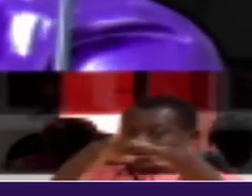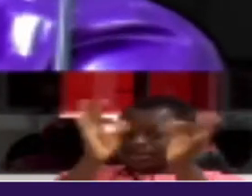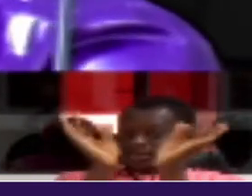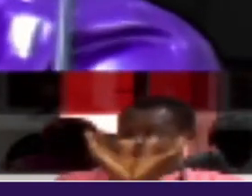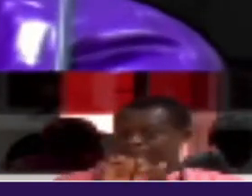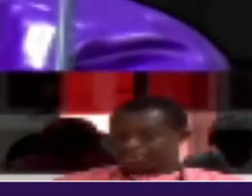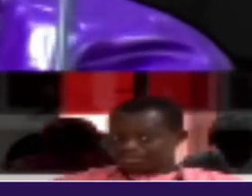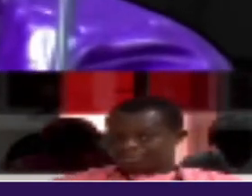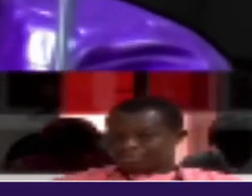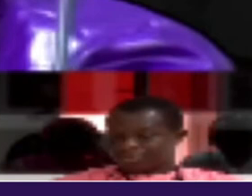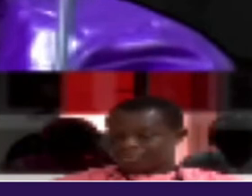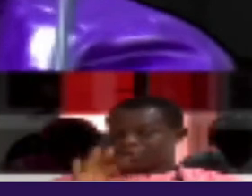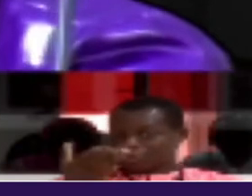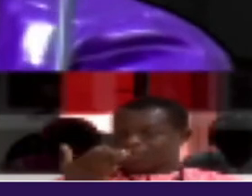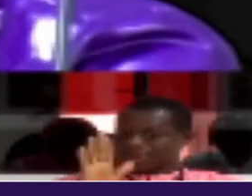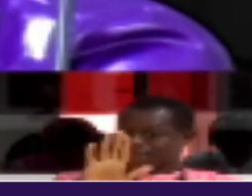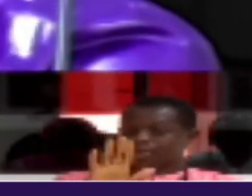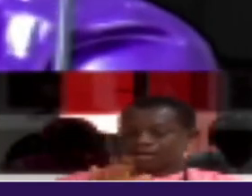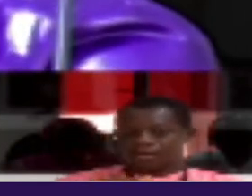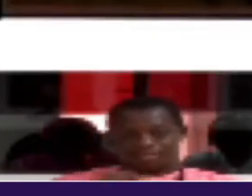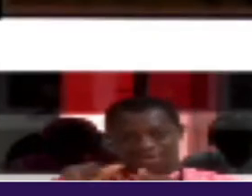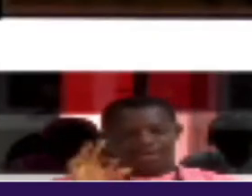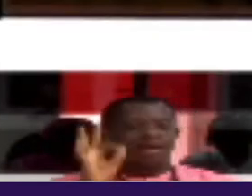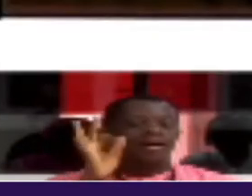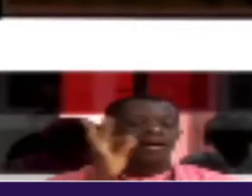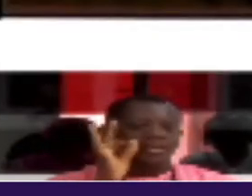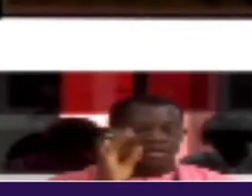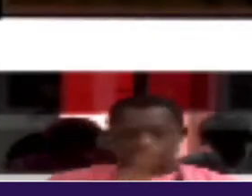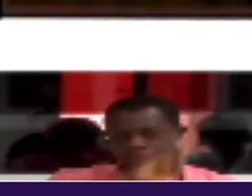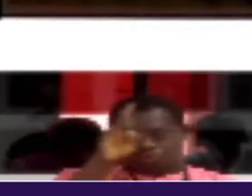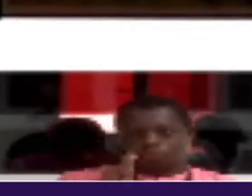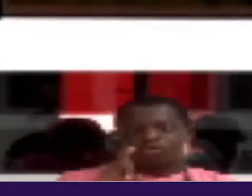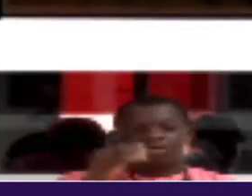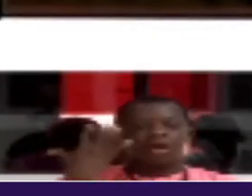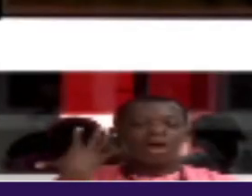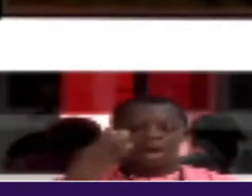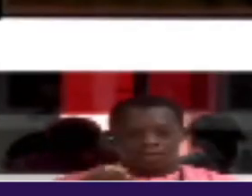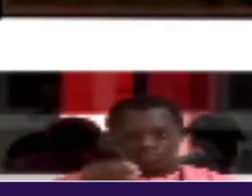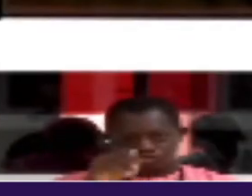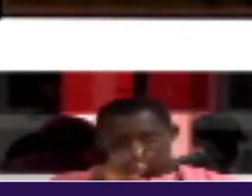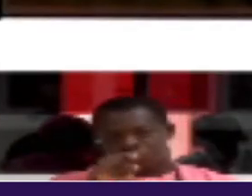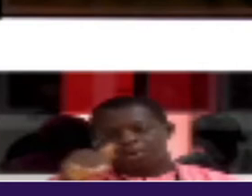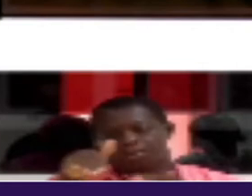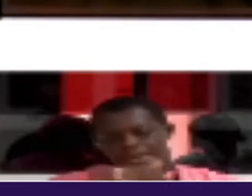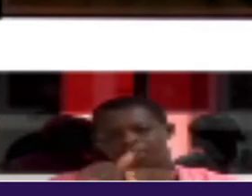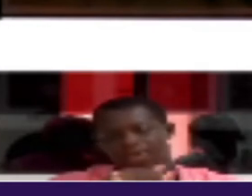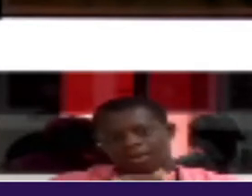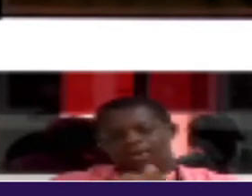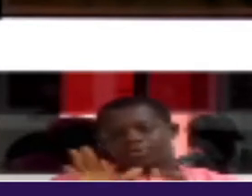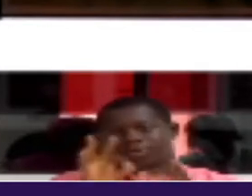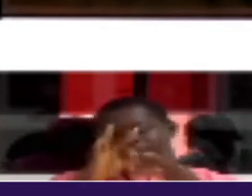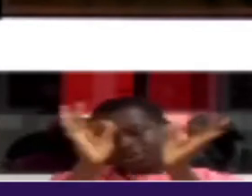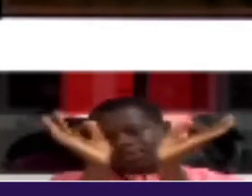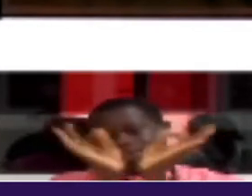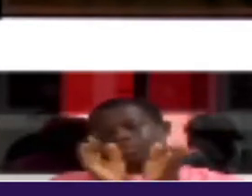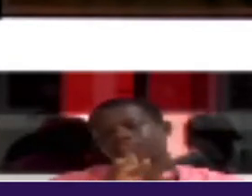later when I reach at that point. No, just answer that question. How did you come to become a member of the patrol team? How I come